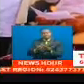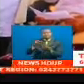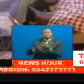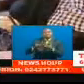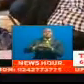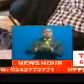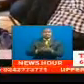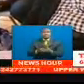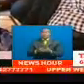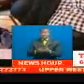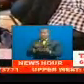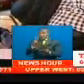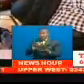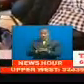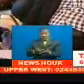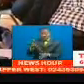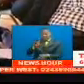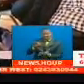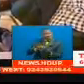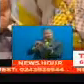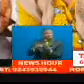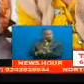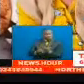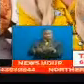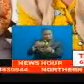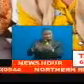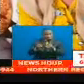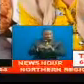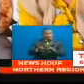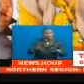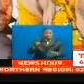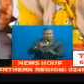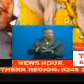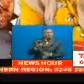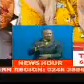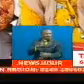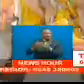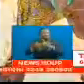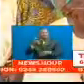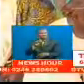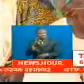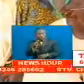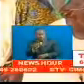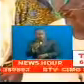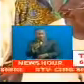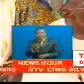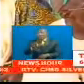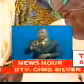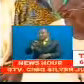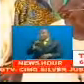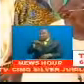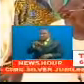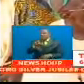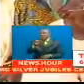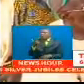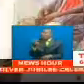program started in March 2008 and began expanding gradually in 2009 and 2010. As of July